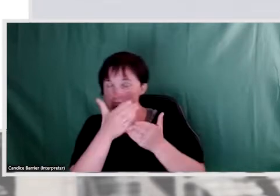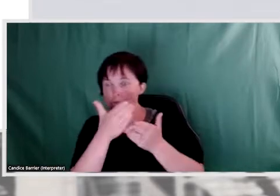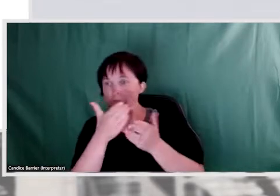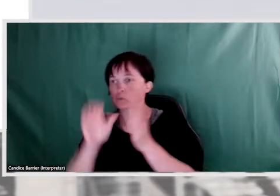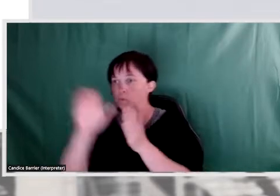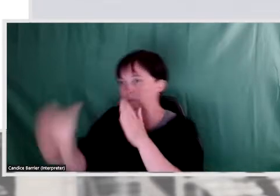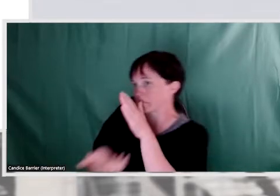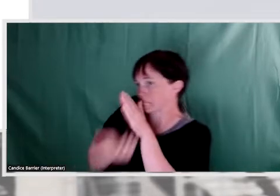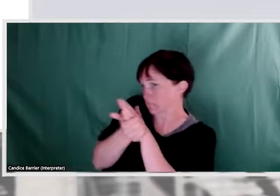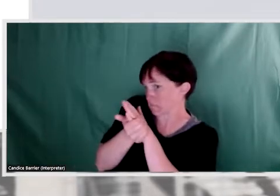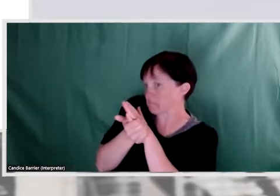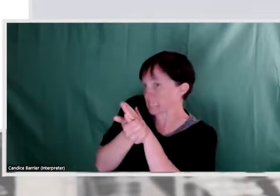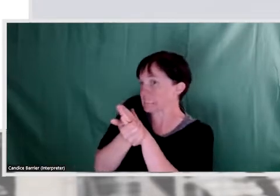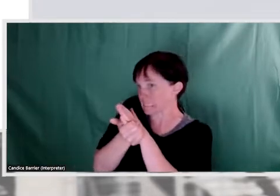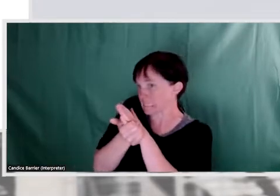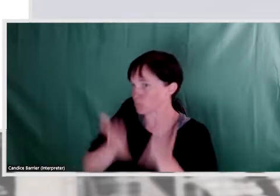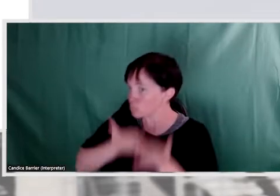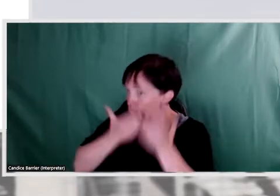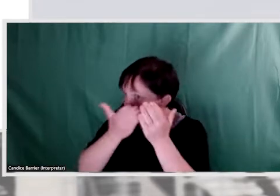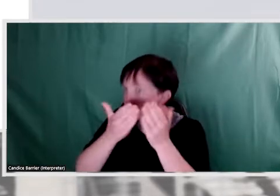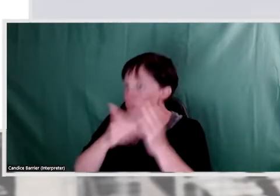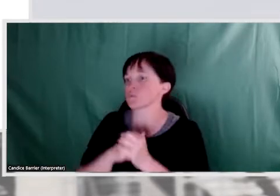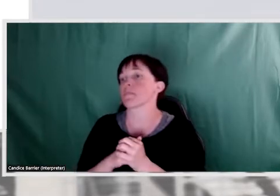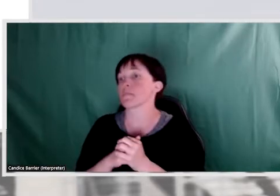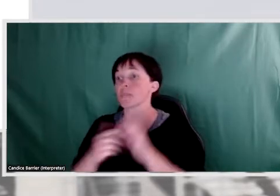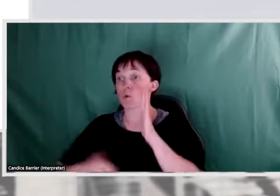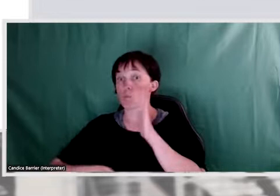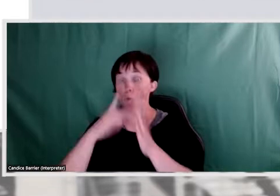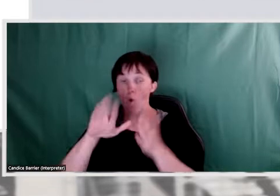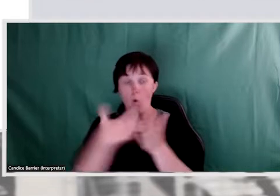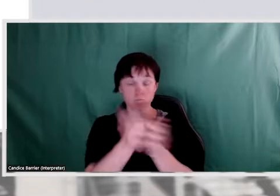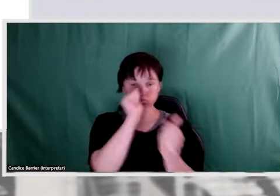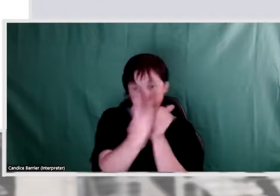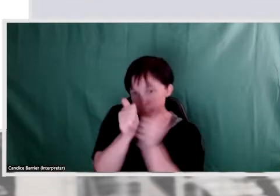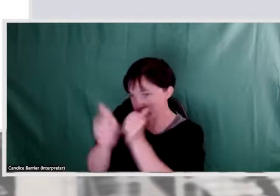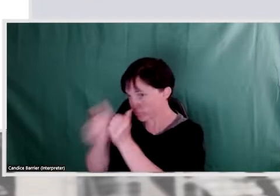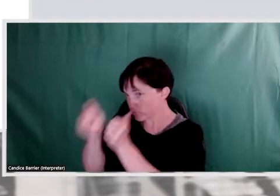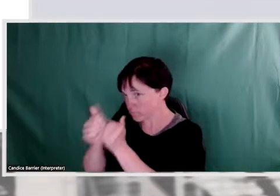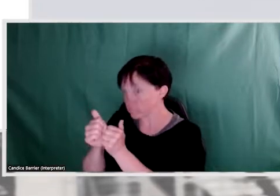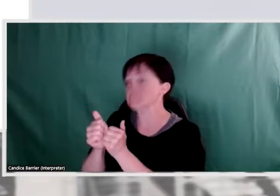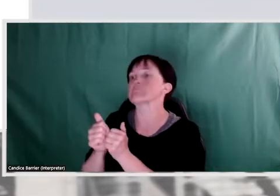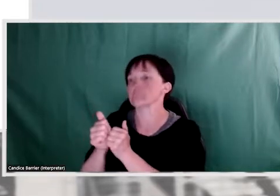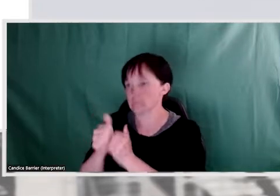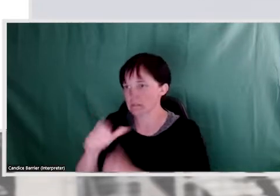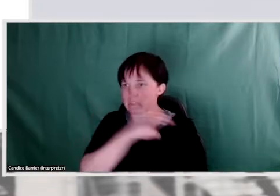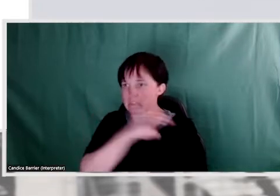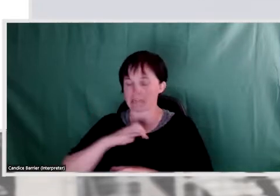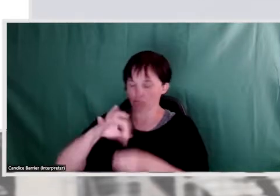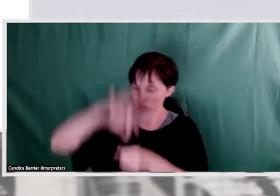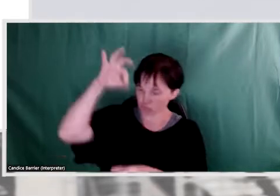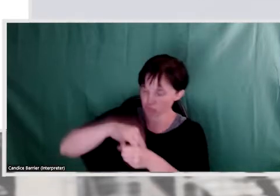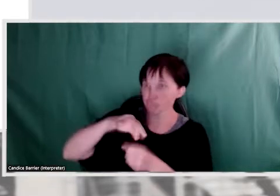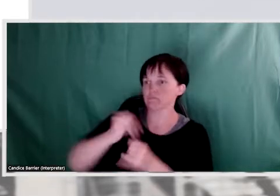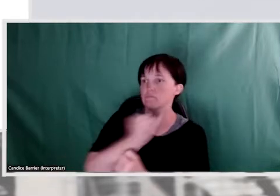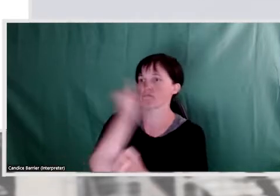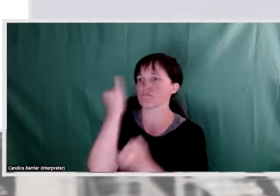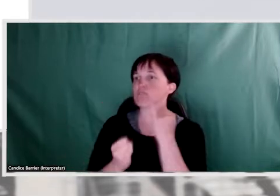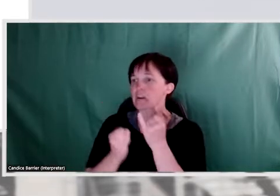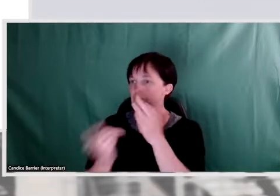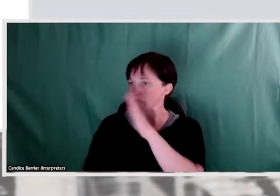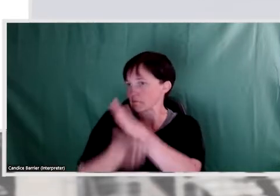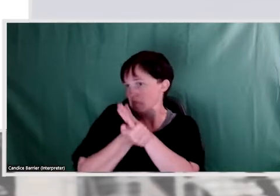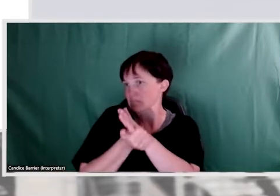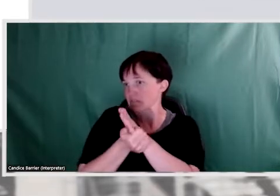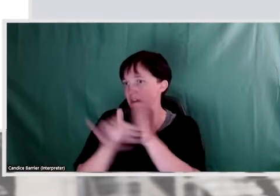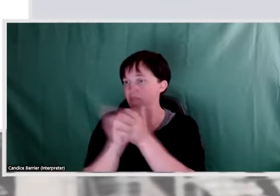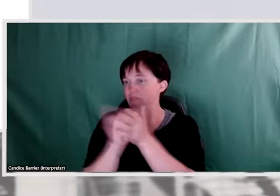mayor submitted. Once all of the amendments pass, the council does a final vote on the amended version of the budget. And then that will align with